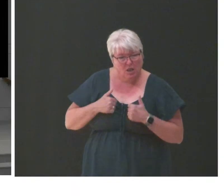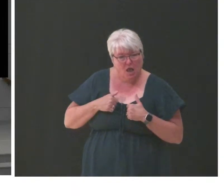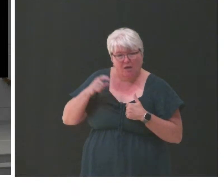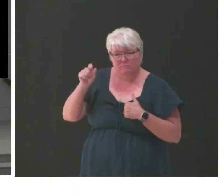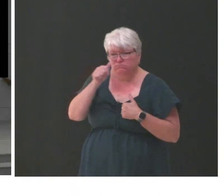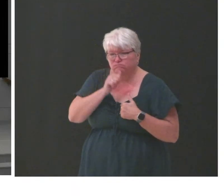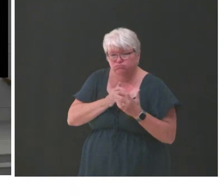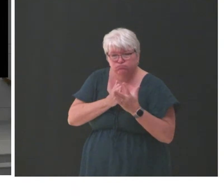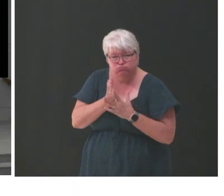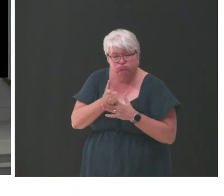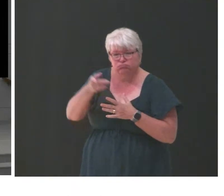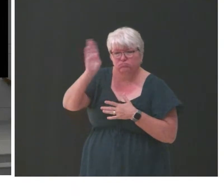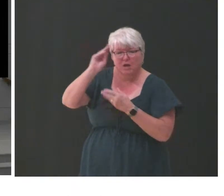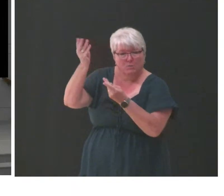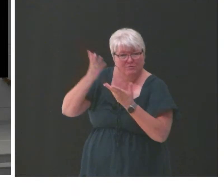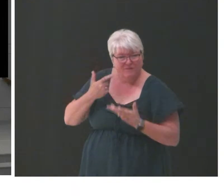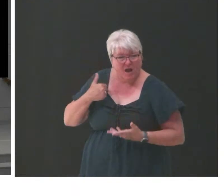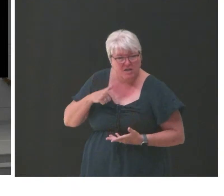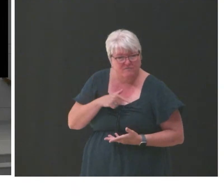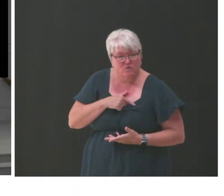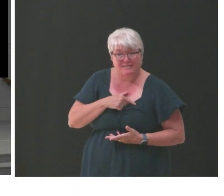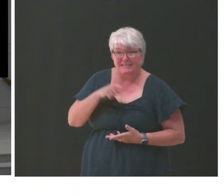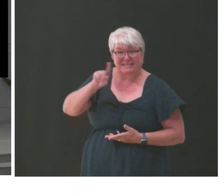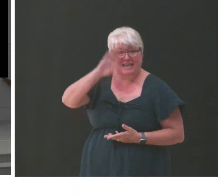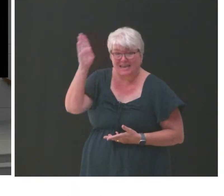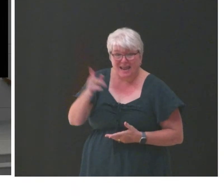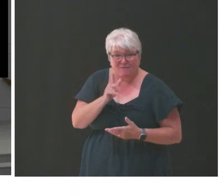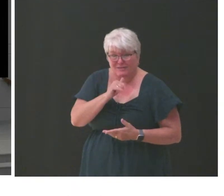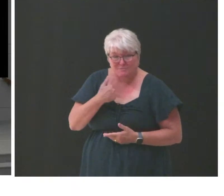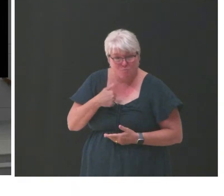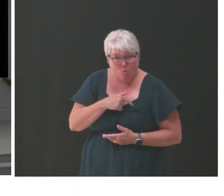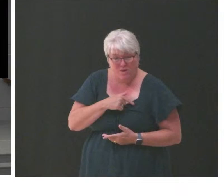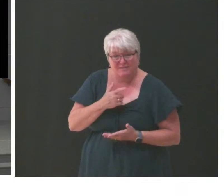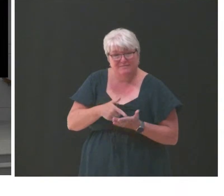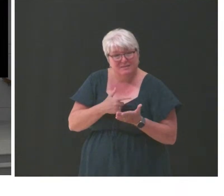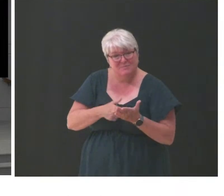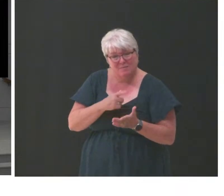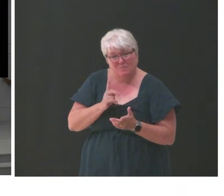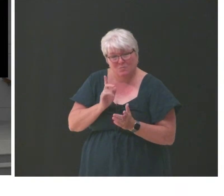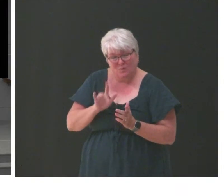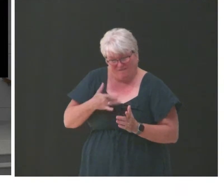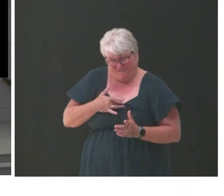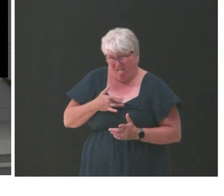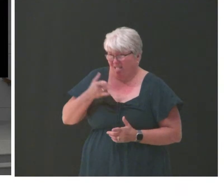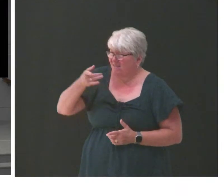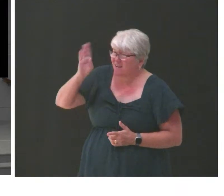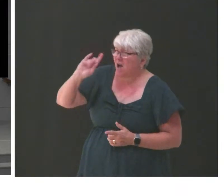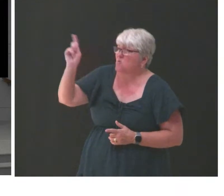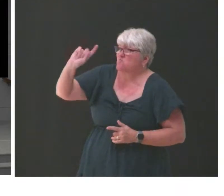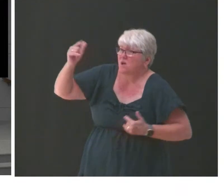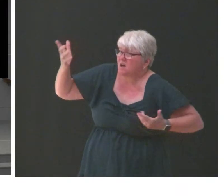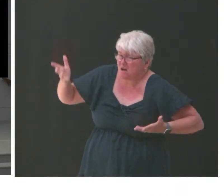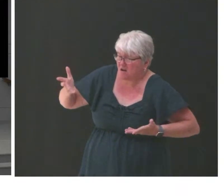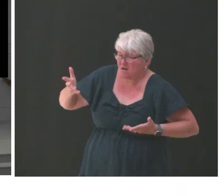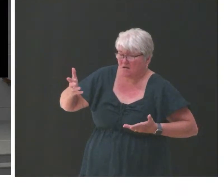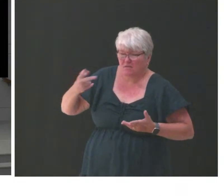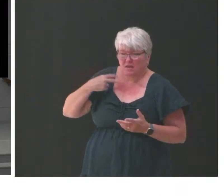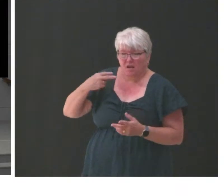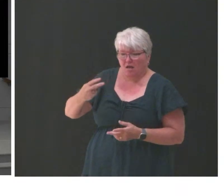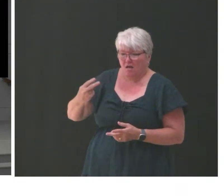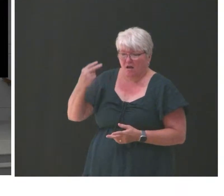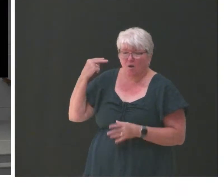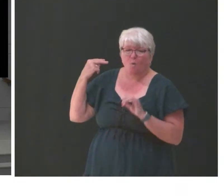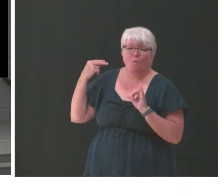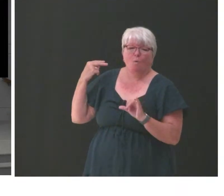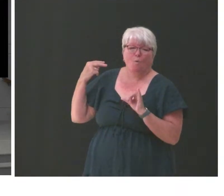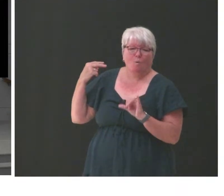brought us through, the ways God has provided for us, the fact that He's never let us down, even at times in the moment we felt like He had. And then His mercies